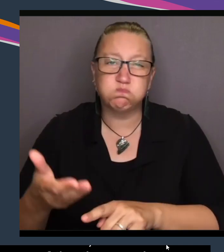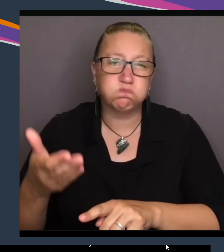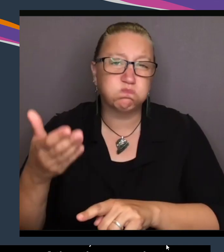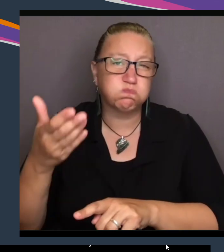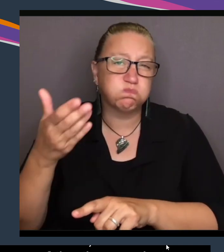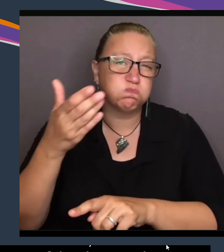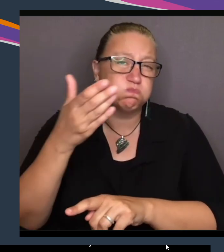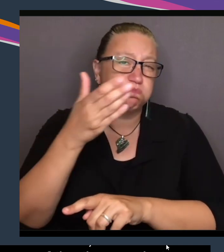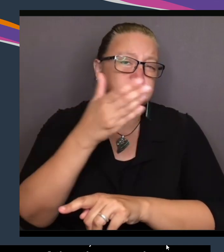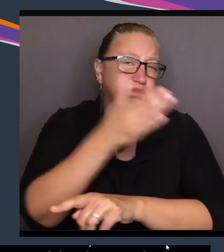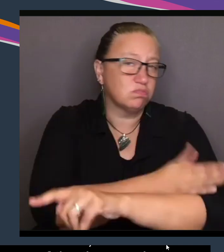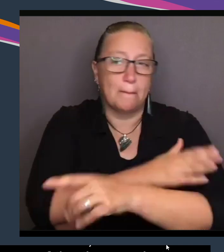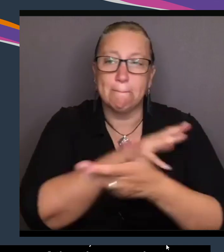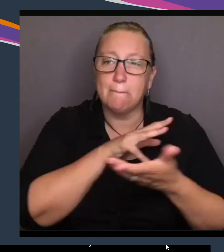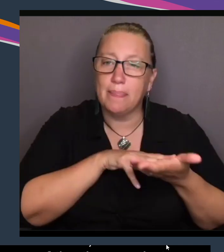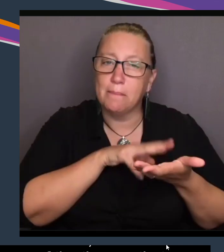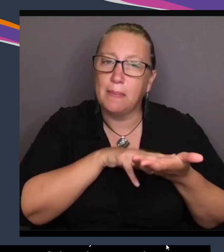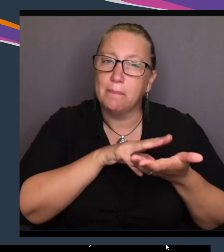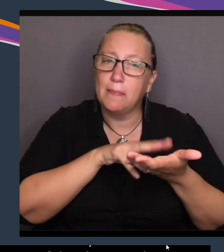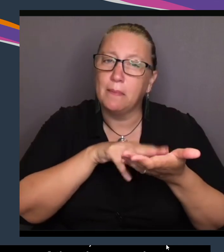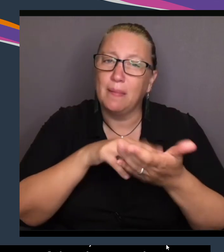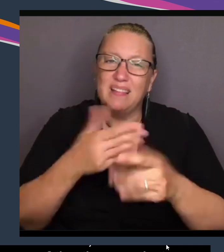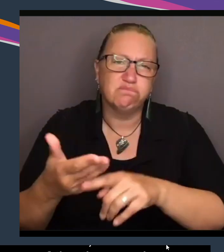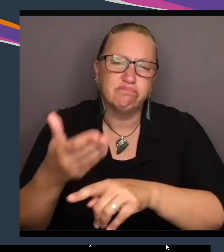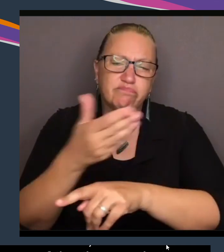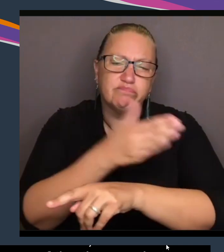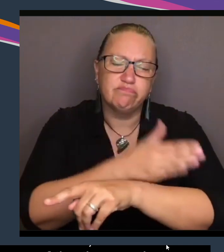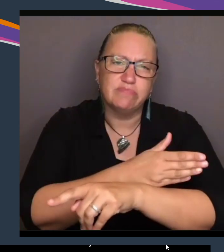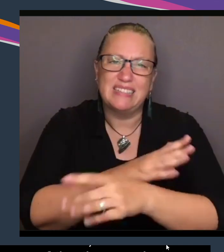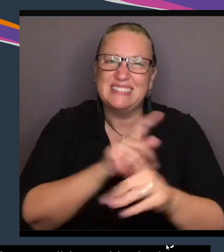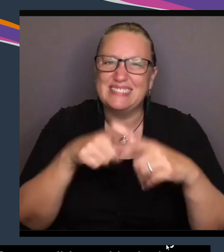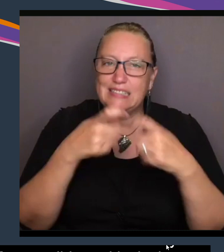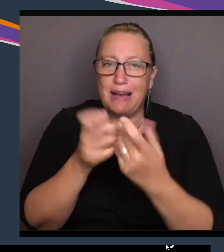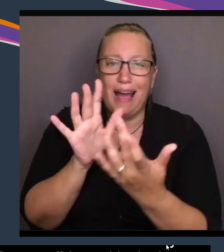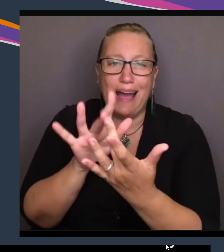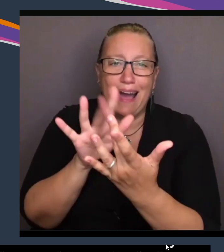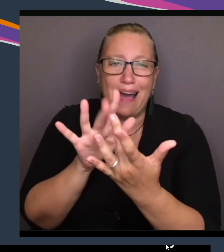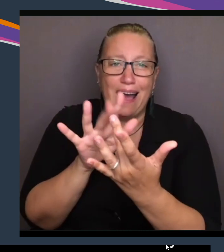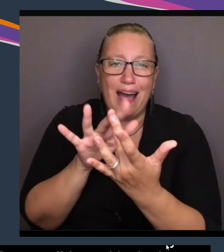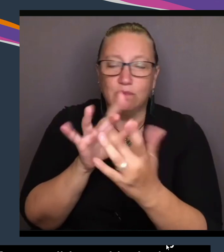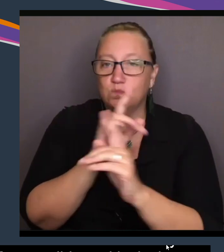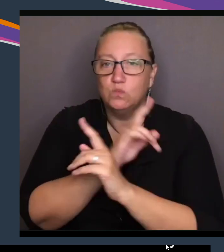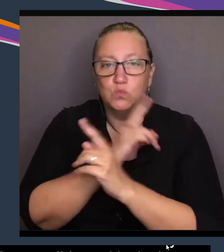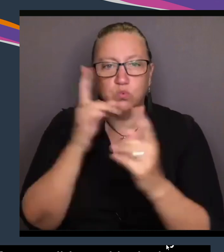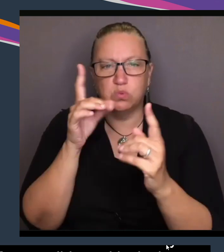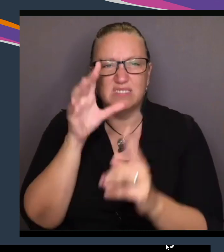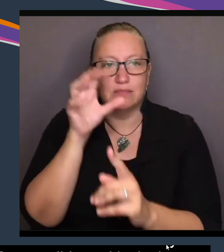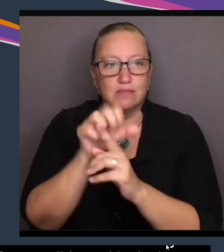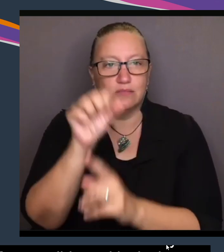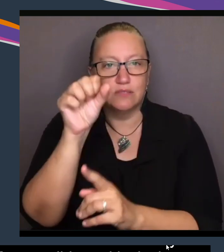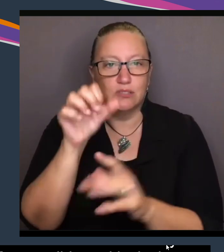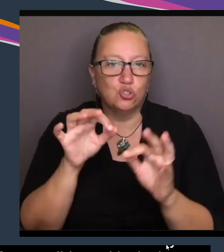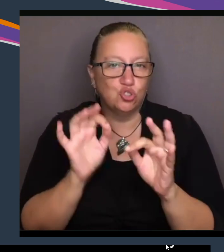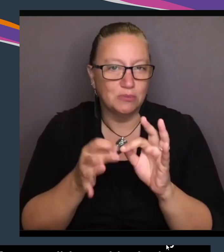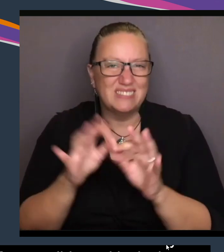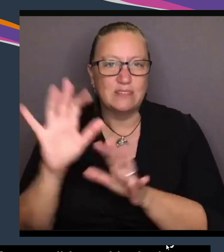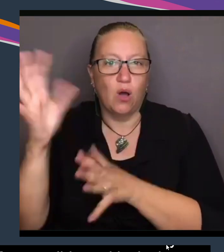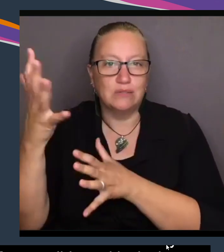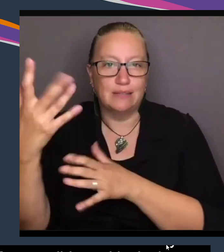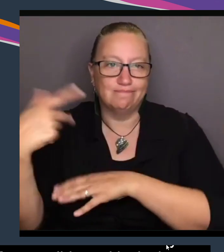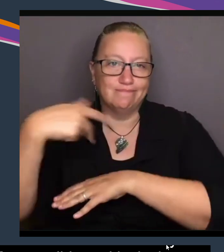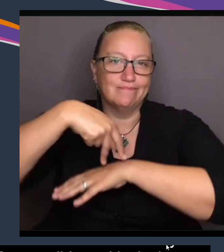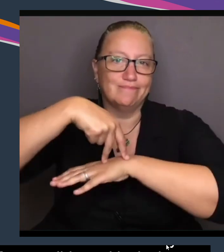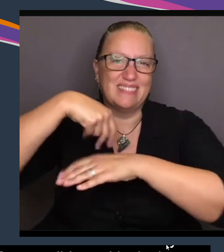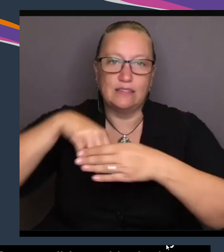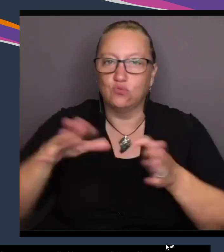many months, and lots of follow-up from the team, we were unable to have Auslan interpreters in the